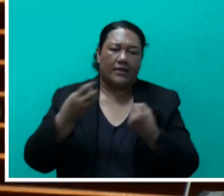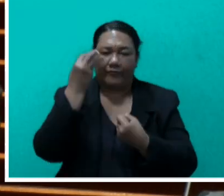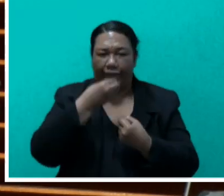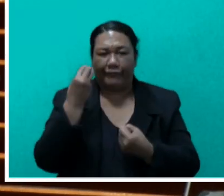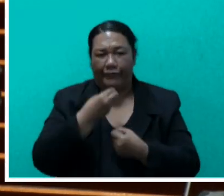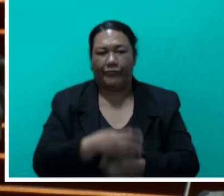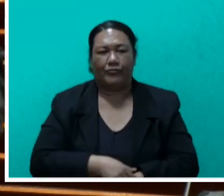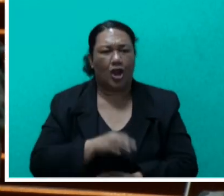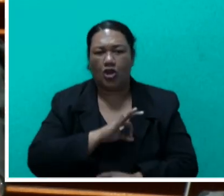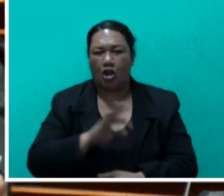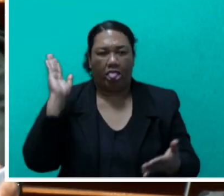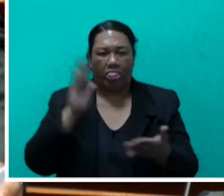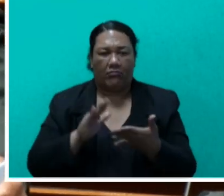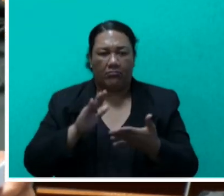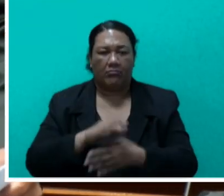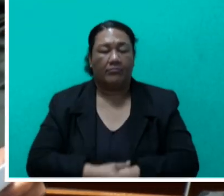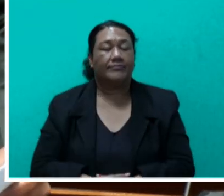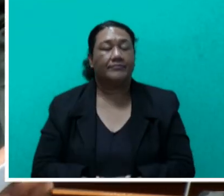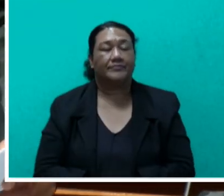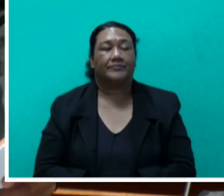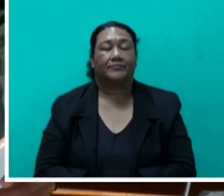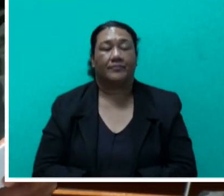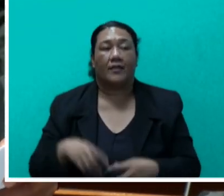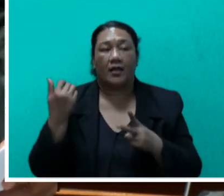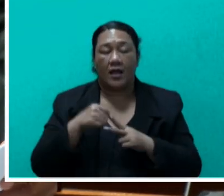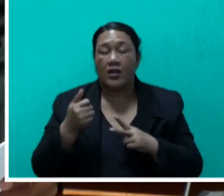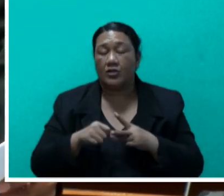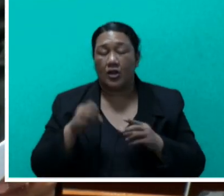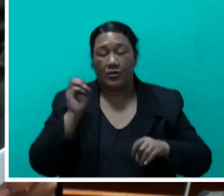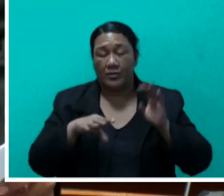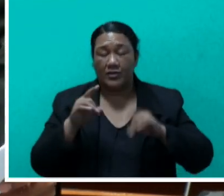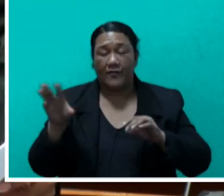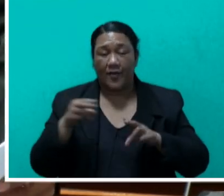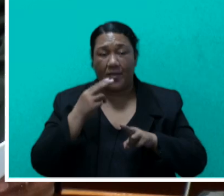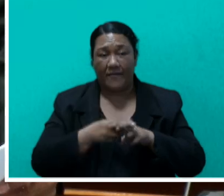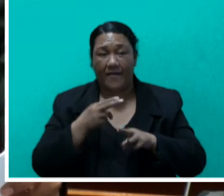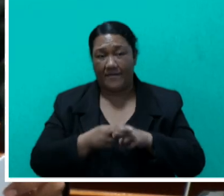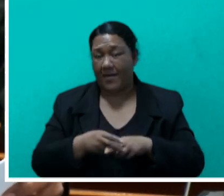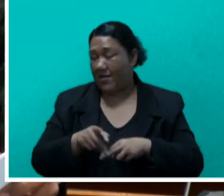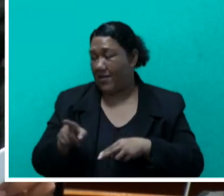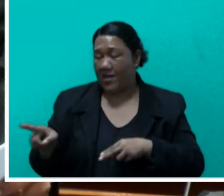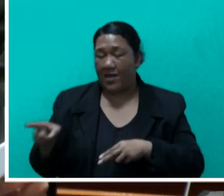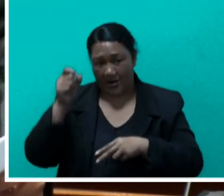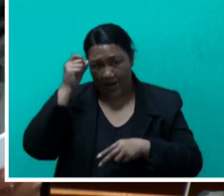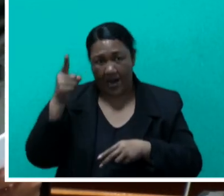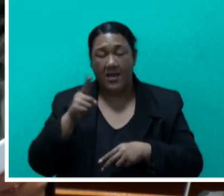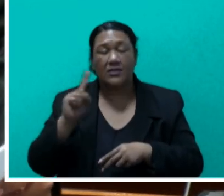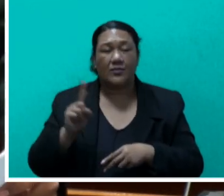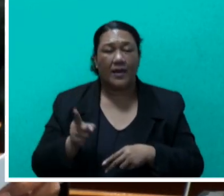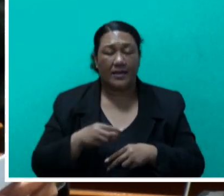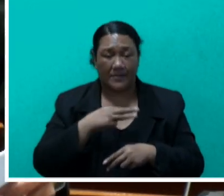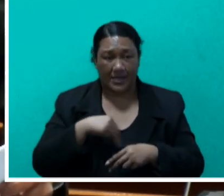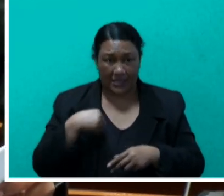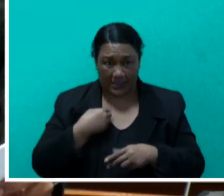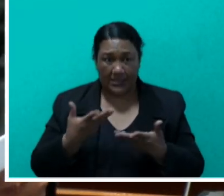to ensure increased production and contribution from our rural farmers are realized, the ministry is currently finalizing its